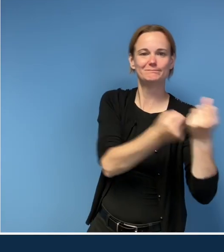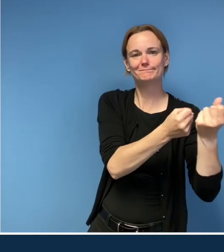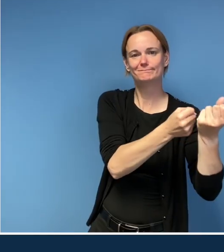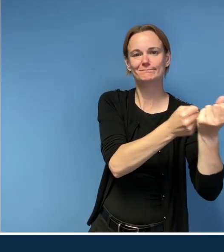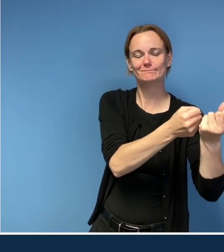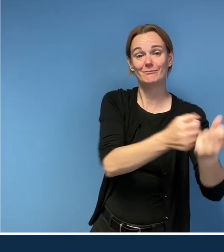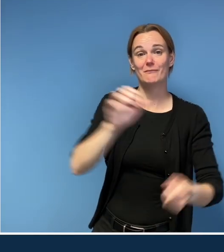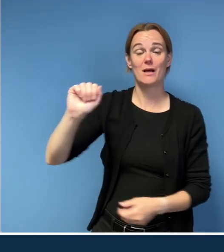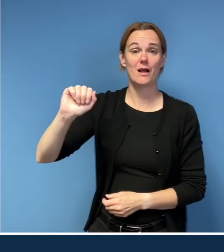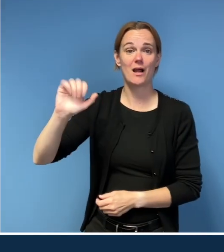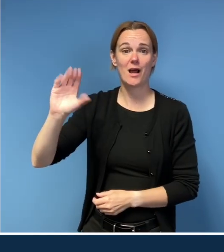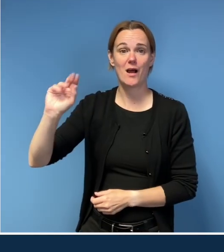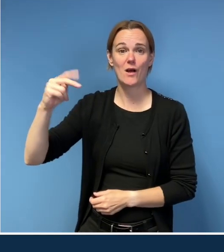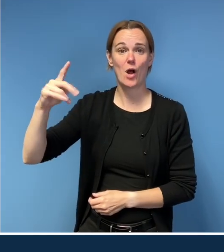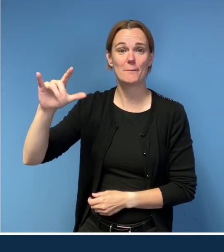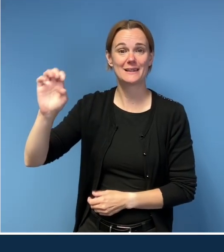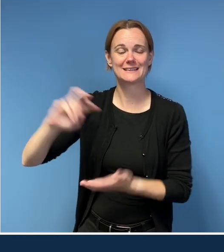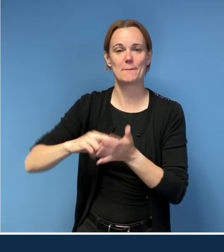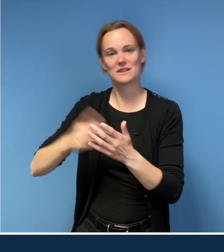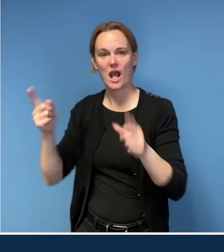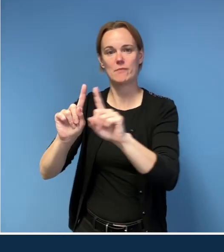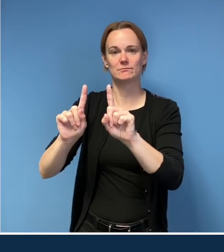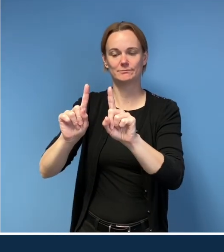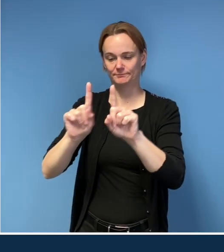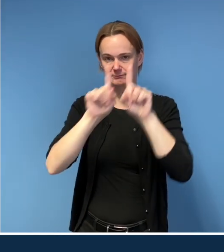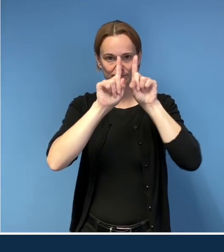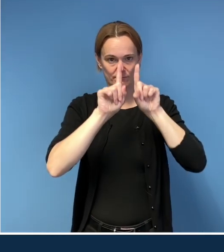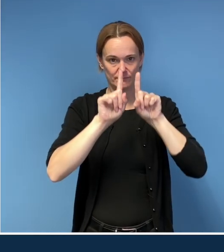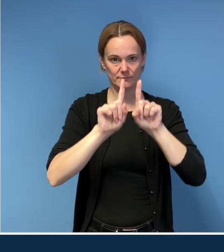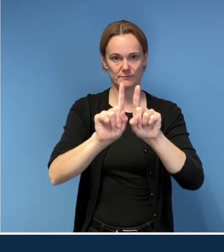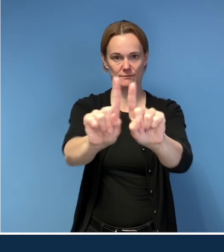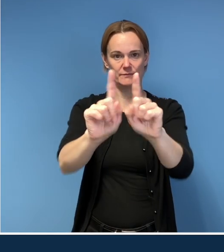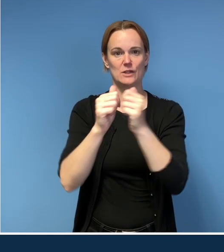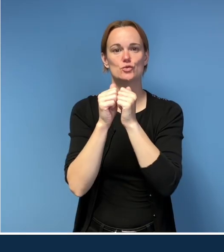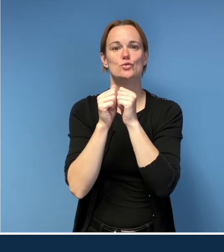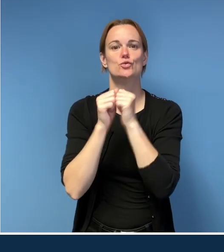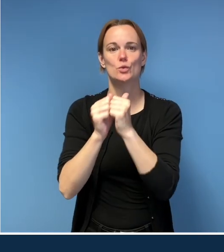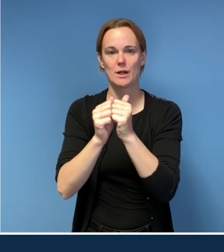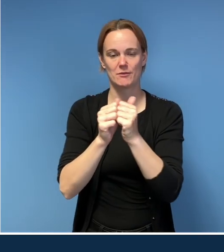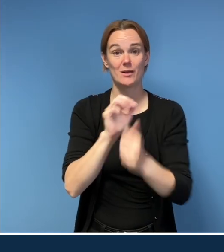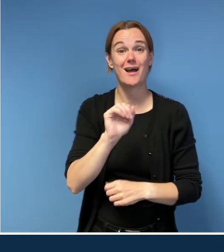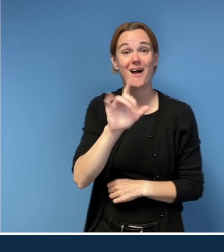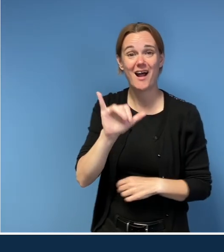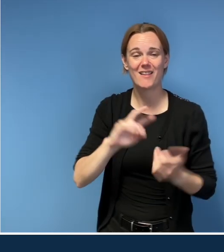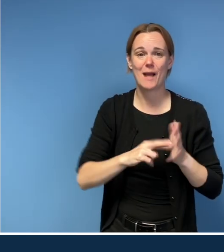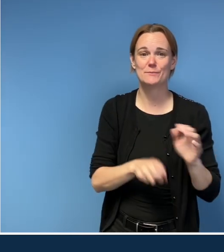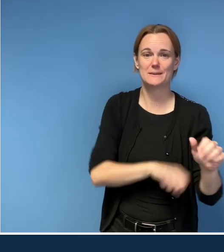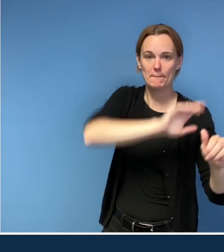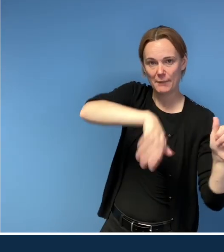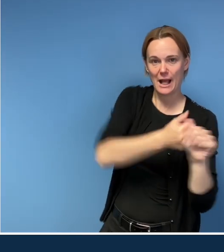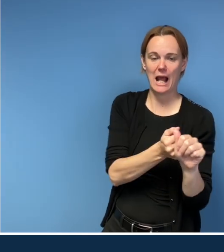Accomplices walk with us instead of just saying, "Oh, we support you." They'll be on the front lines with you. They'll be looking